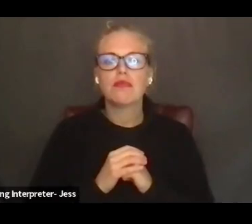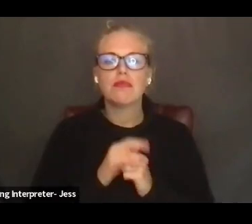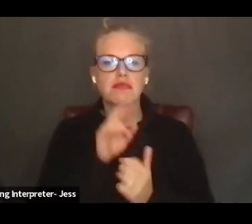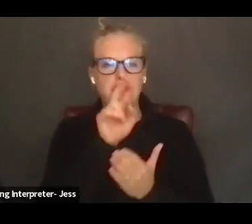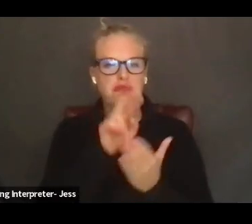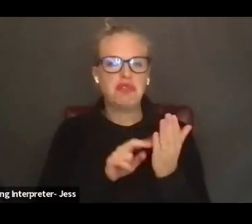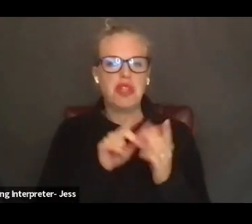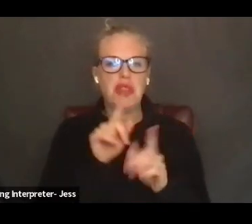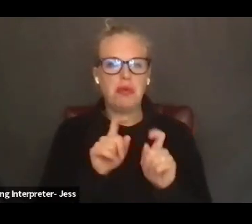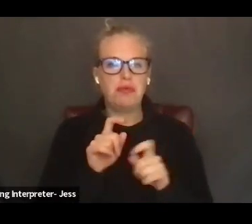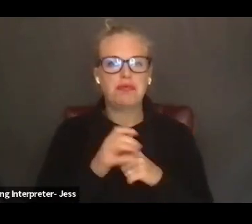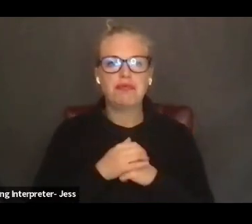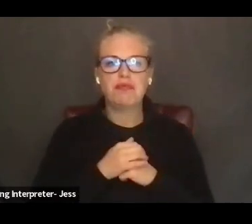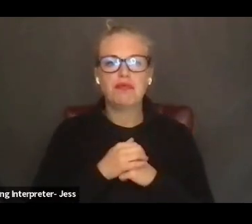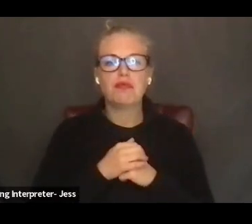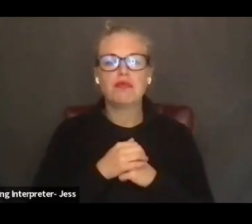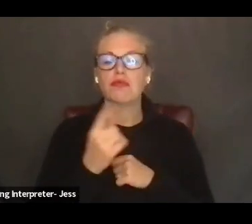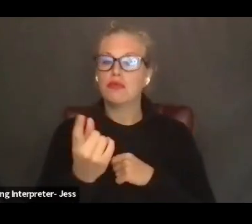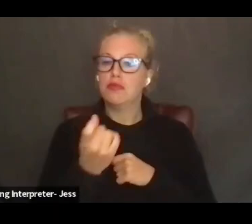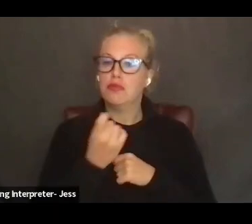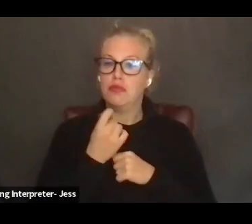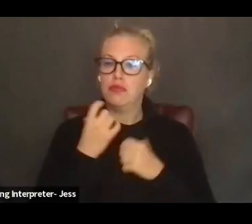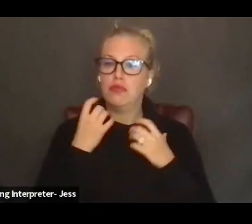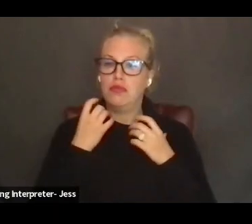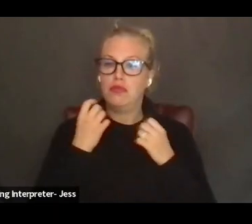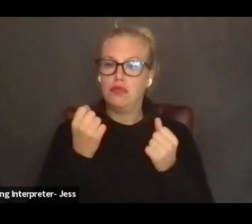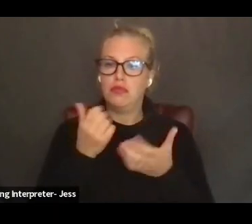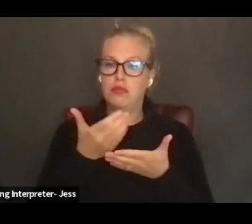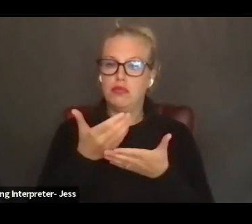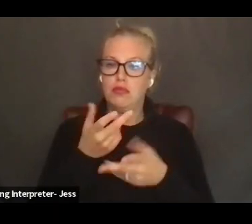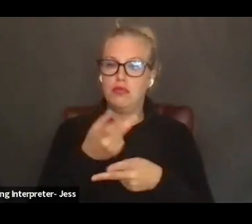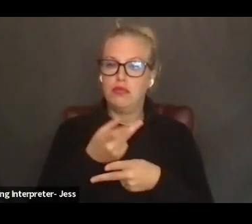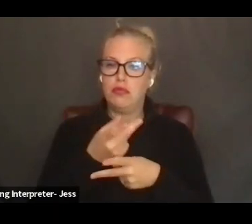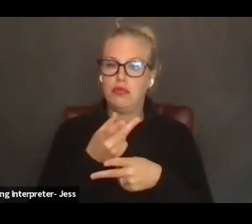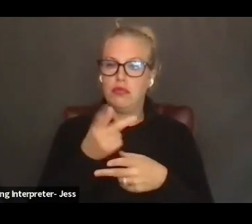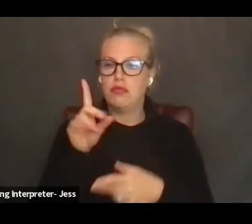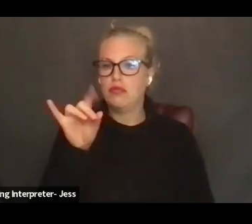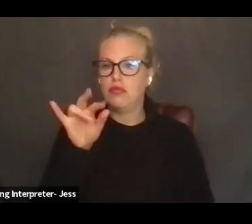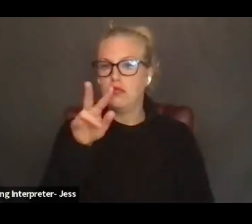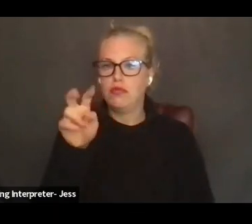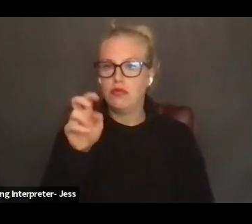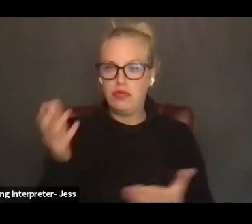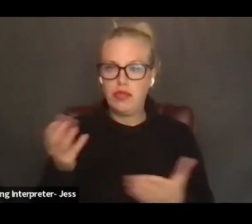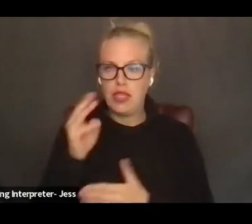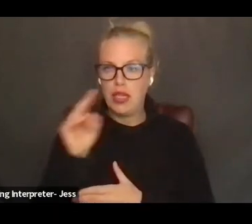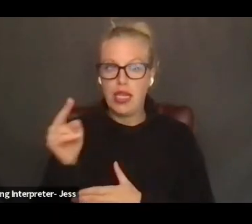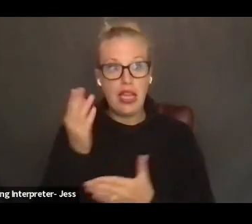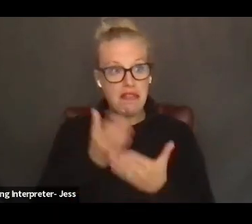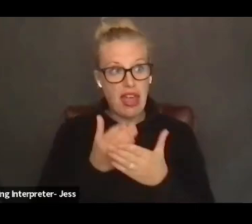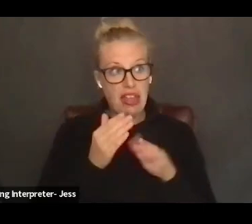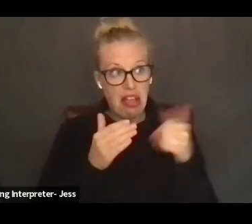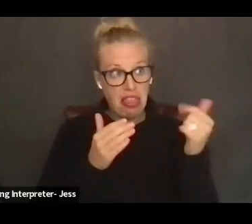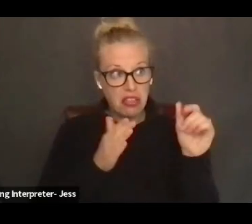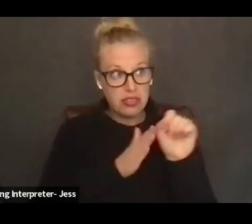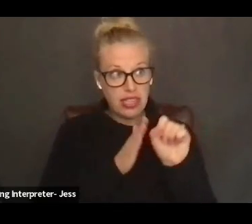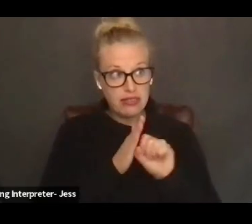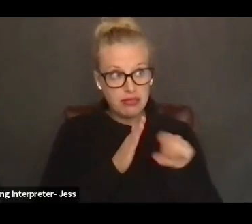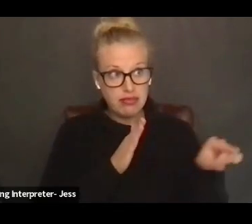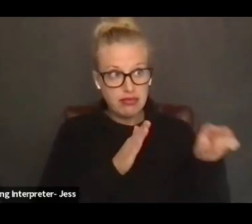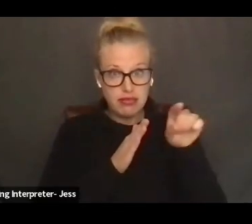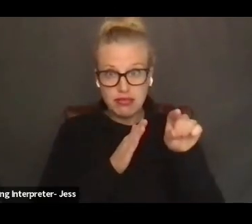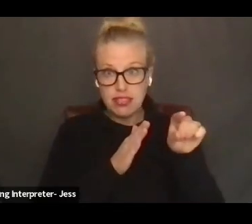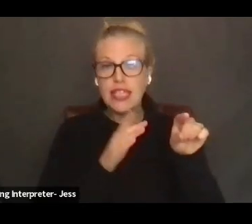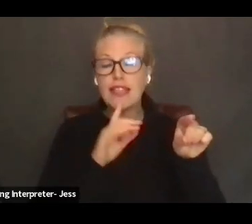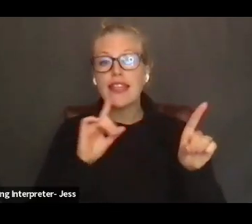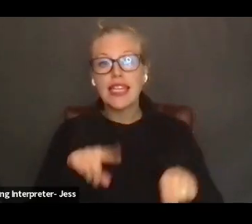So question is a healthcare directive, if we get one in Minnesota, is it valid in other states? And